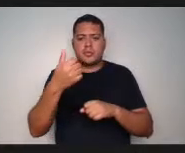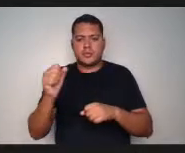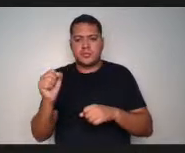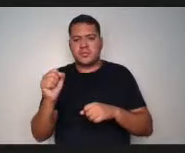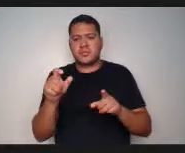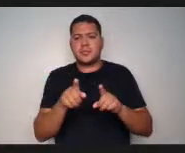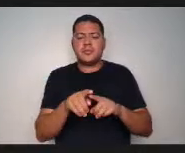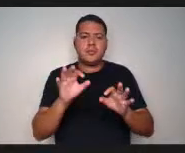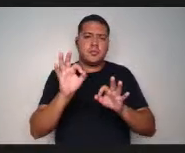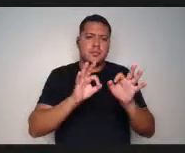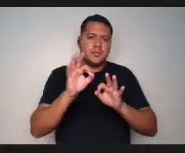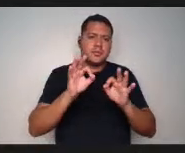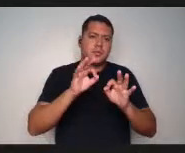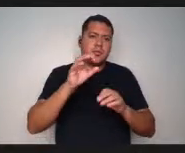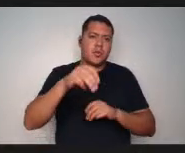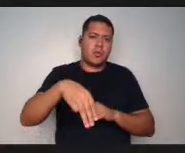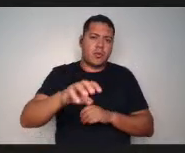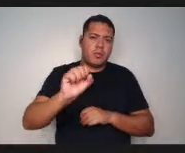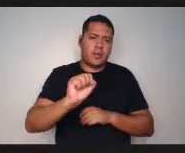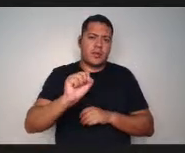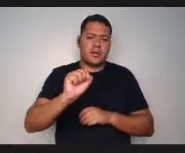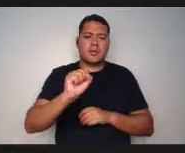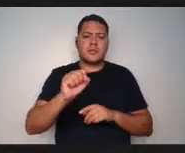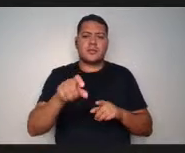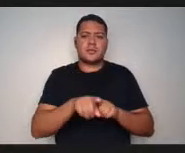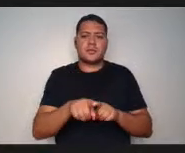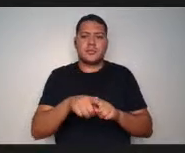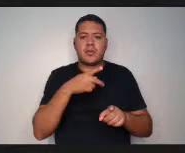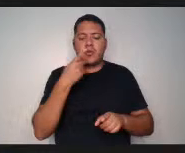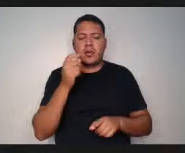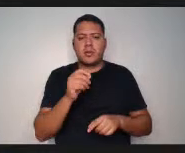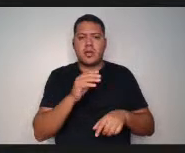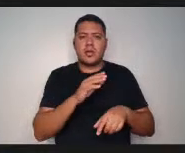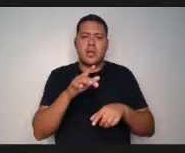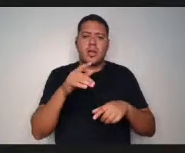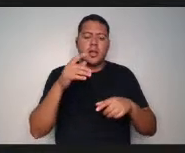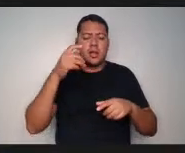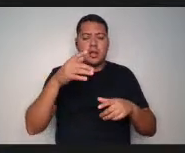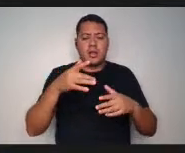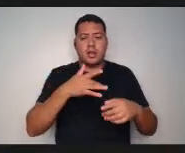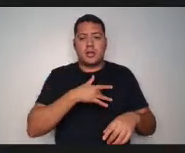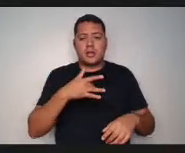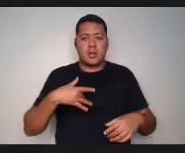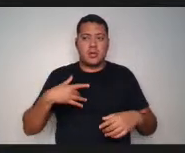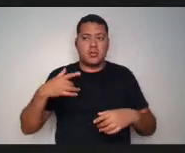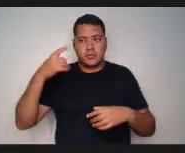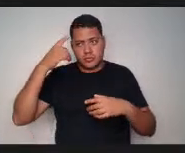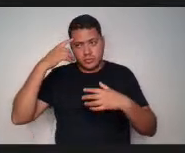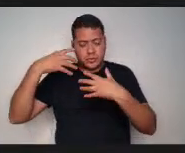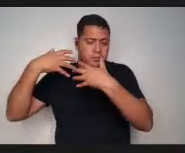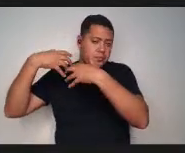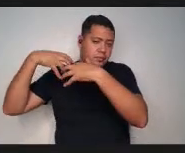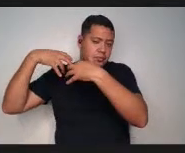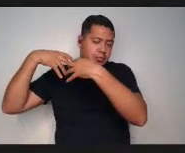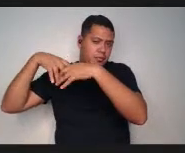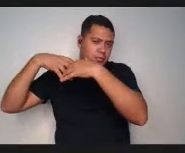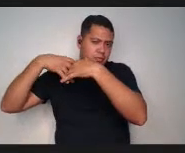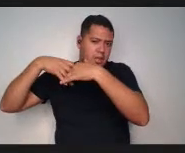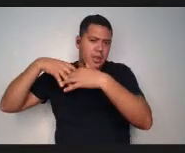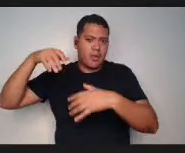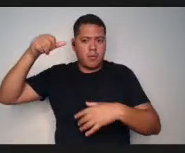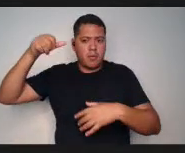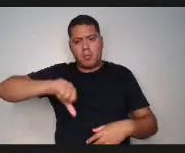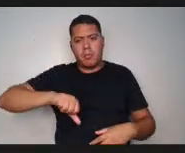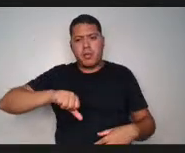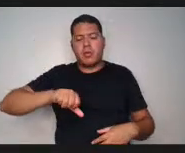were disrupted globally, obviously affecting those with pre-existing mental illnesses. Services for older and younger people